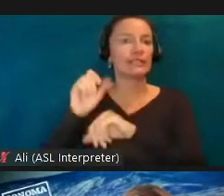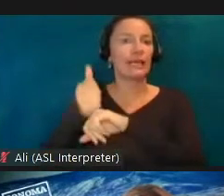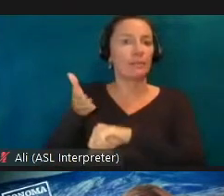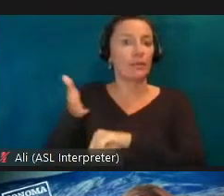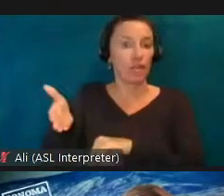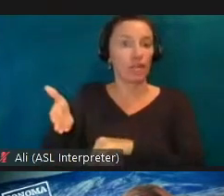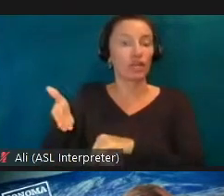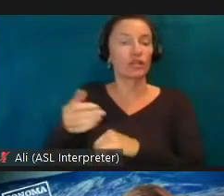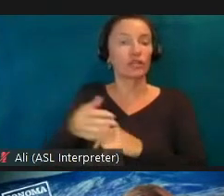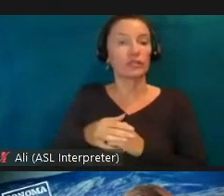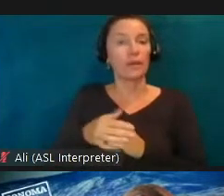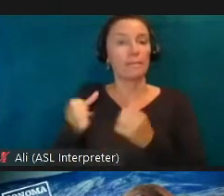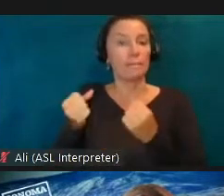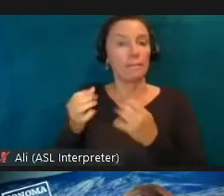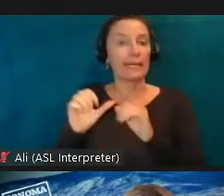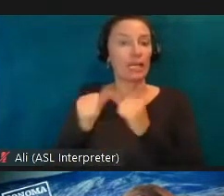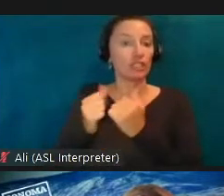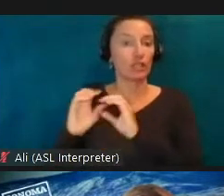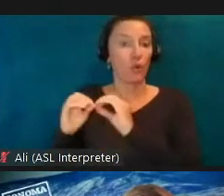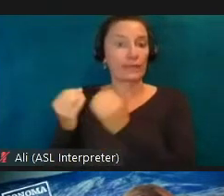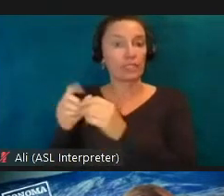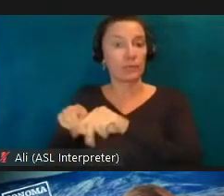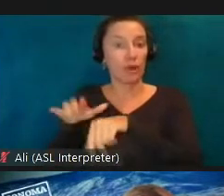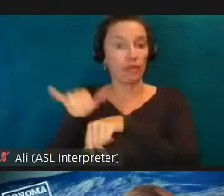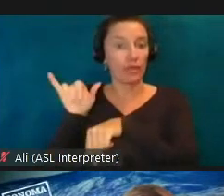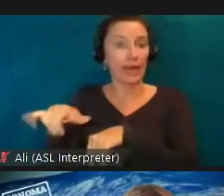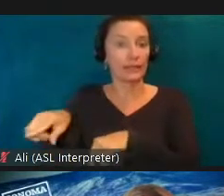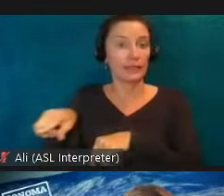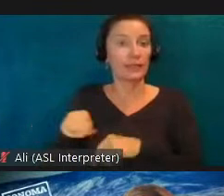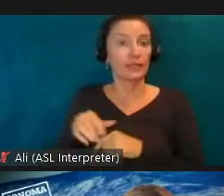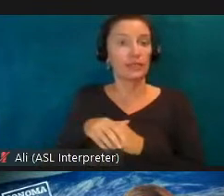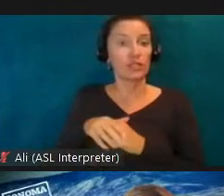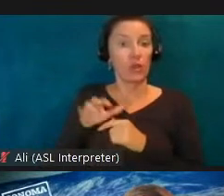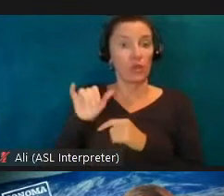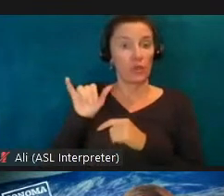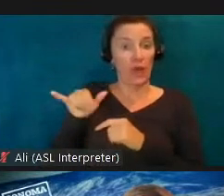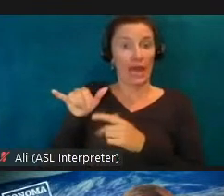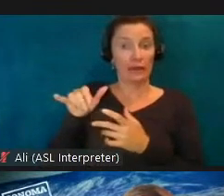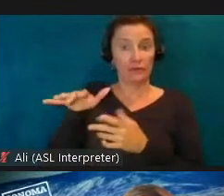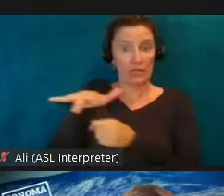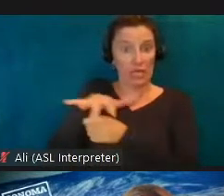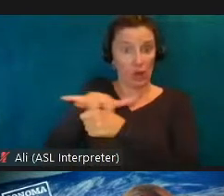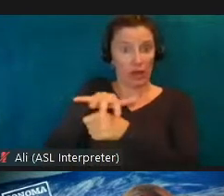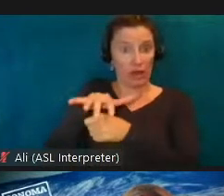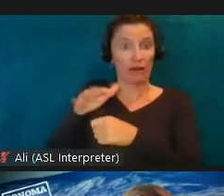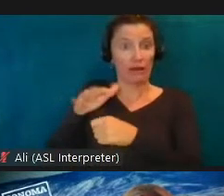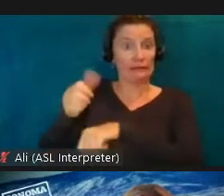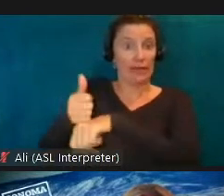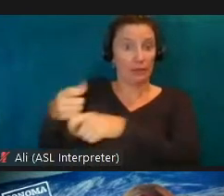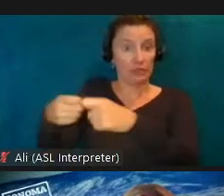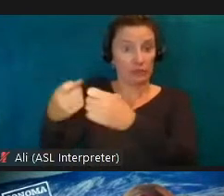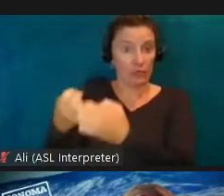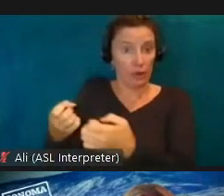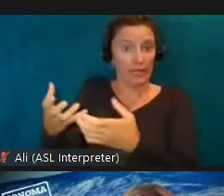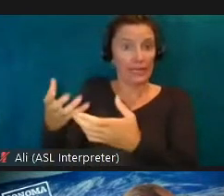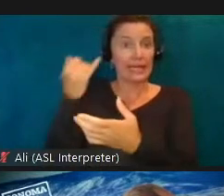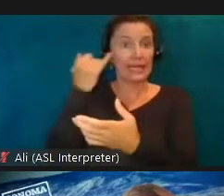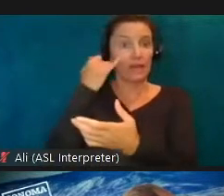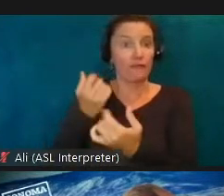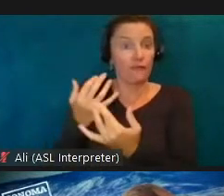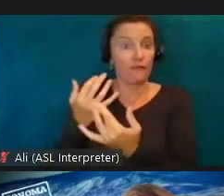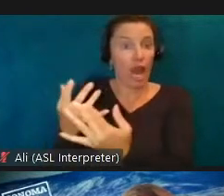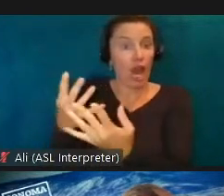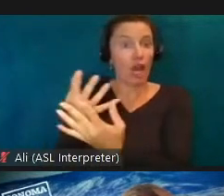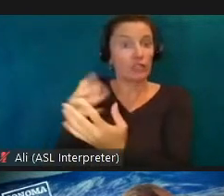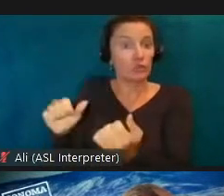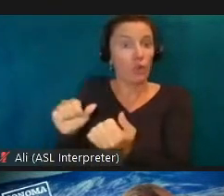organizations. So those repeater sites are a critical infrastructure for the county. And if we lost those during